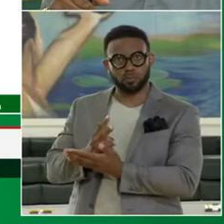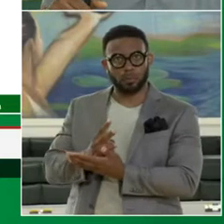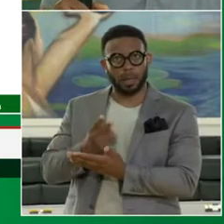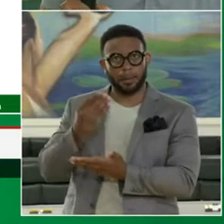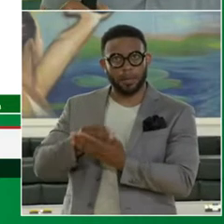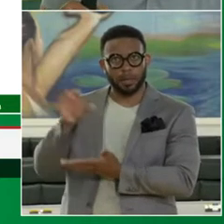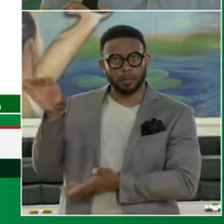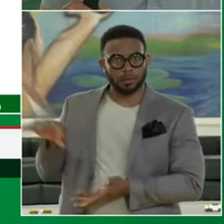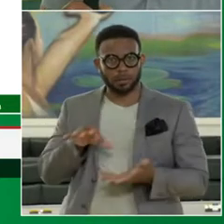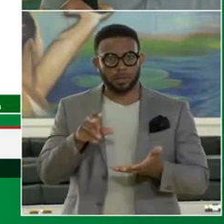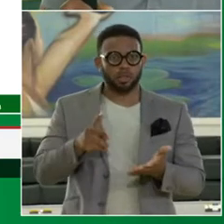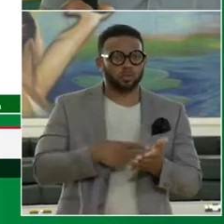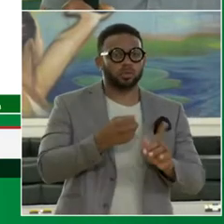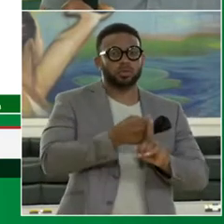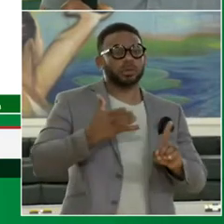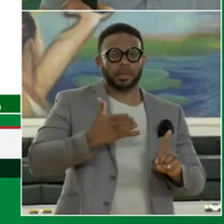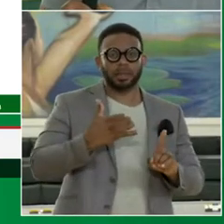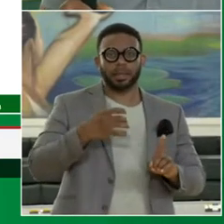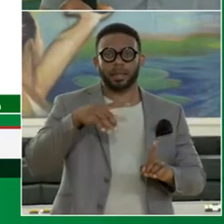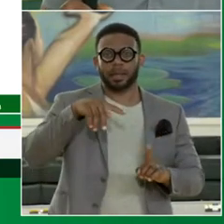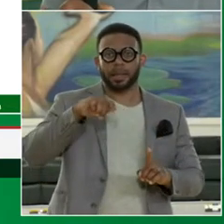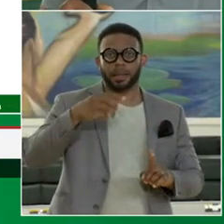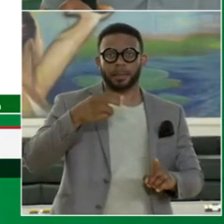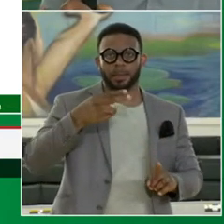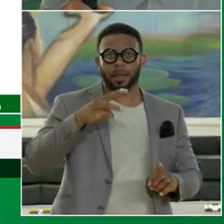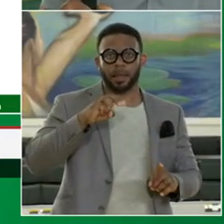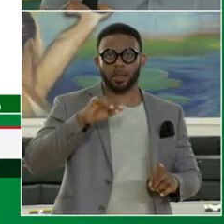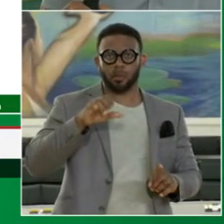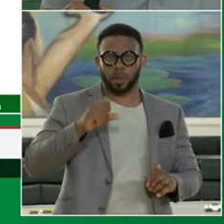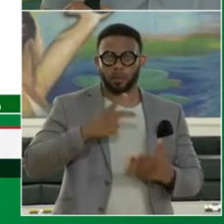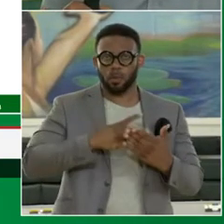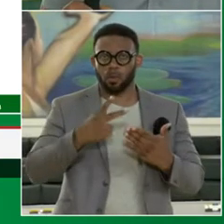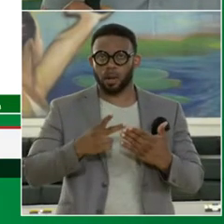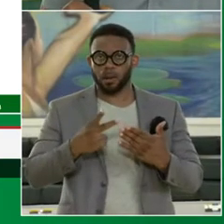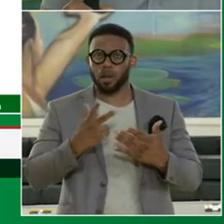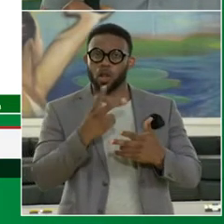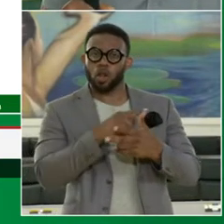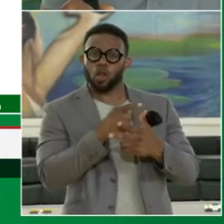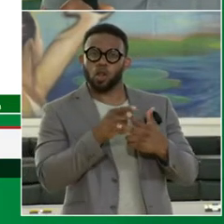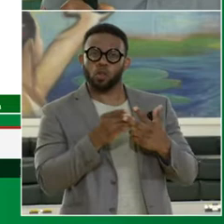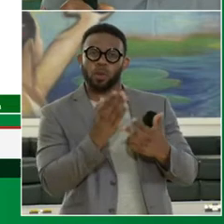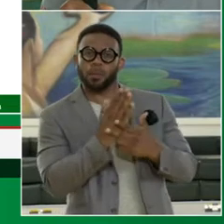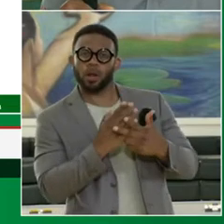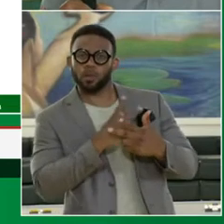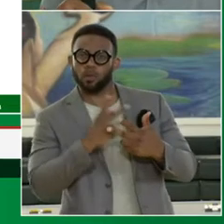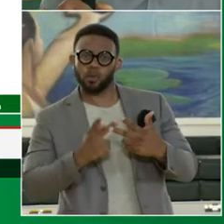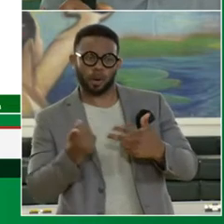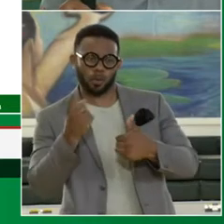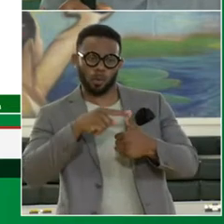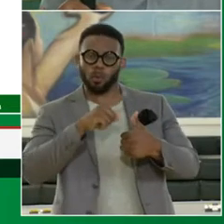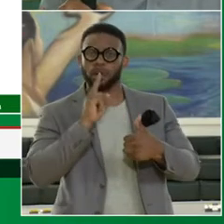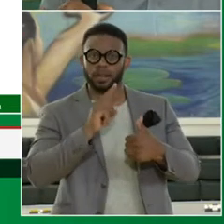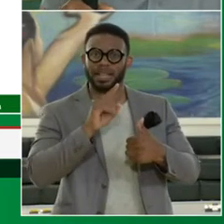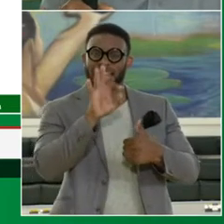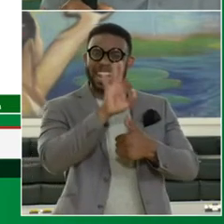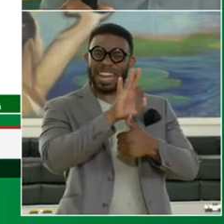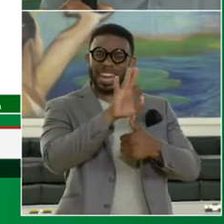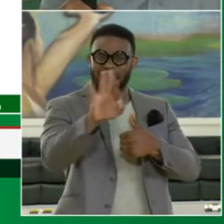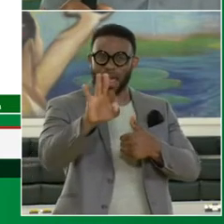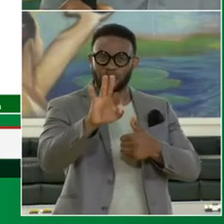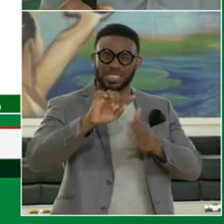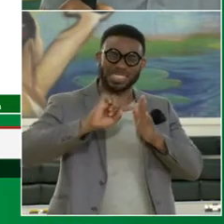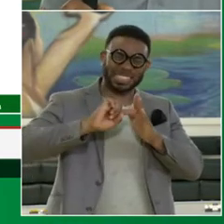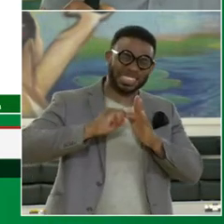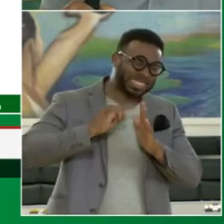duplicate the Pathways program. So the Pathways program, there's 3 phases to that program. One is 9 weeks of